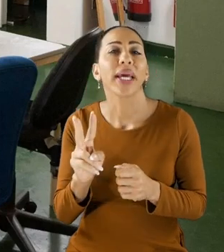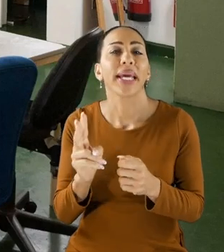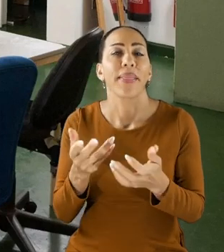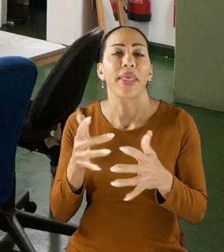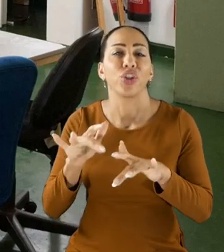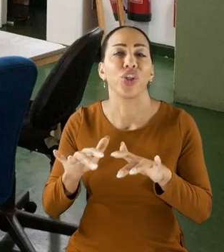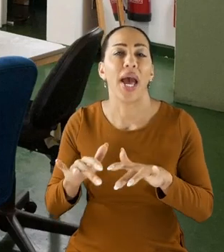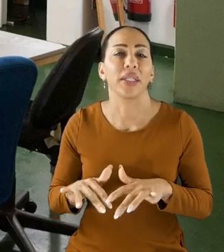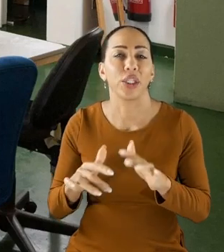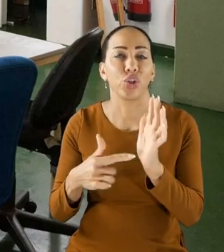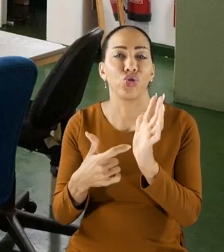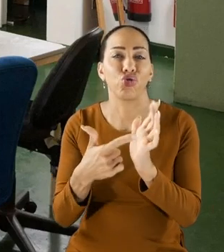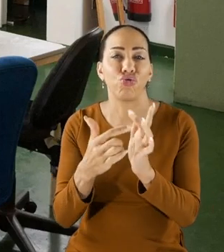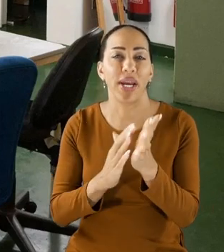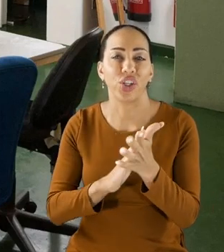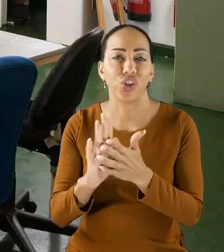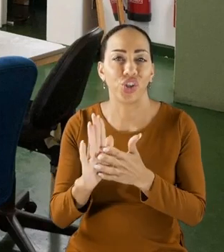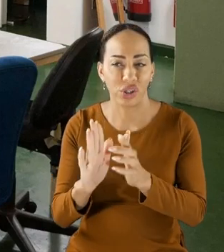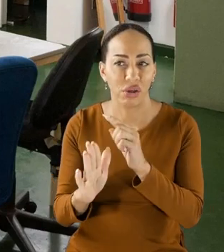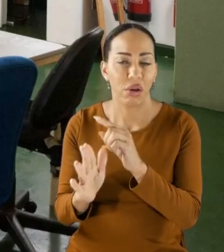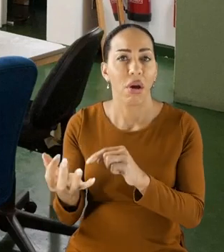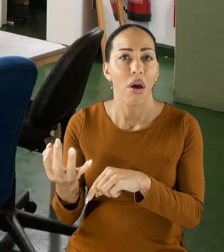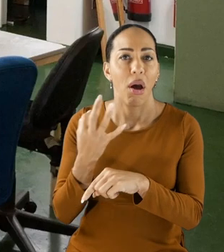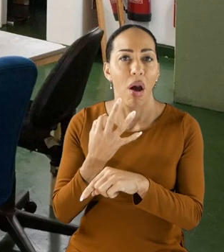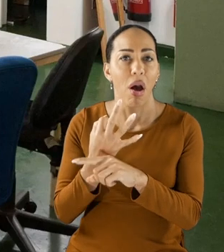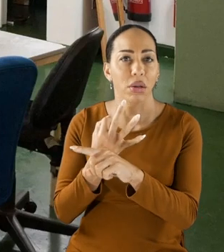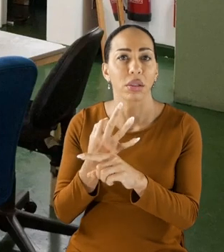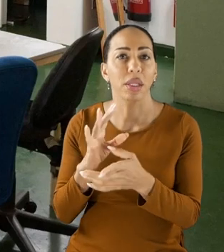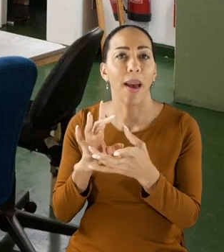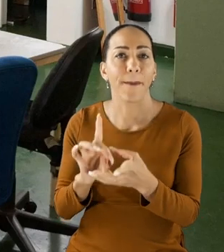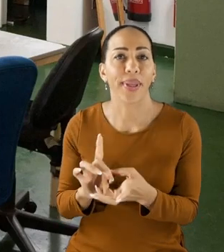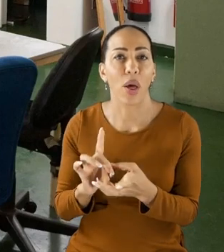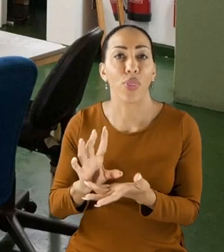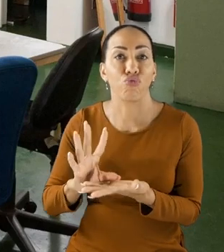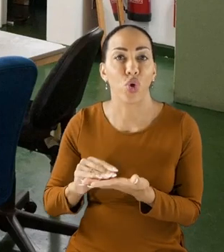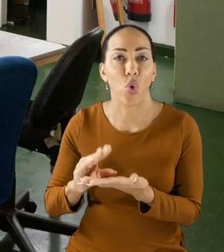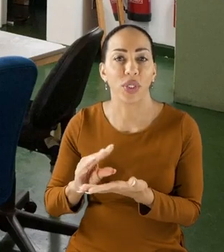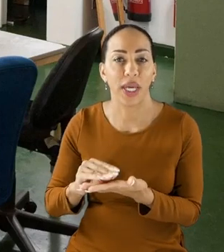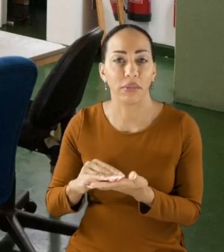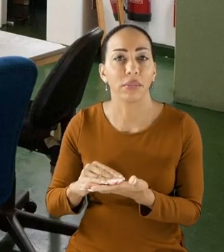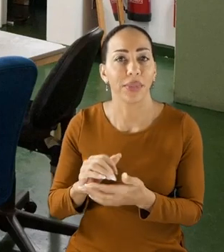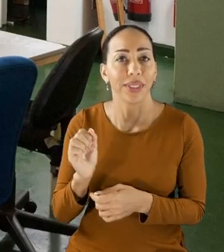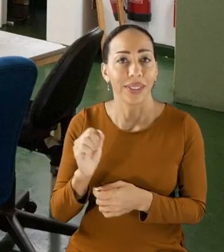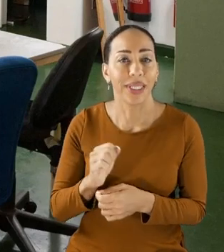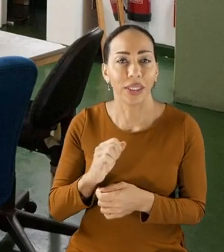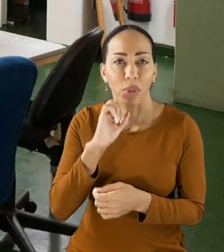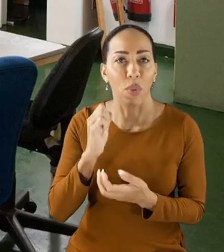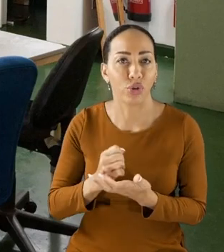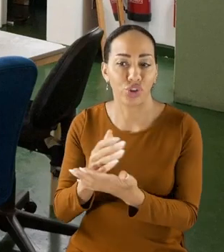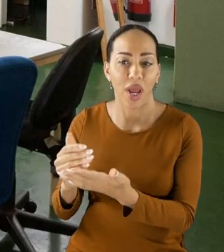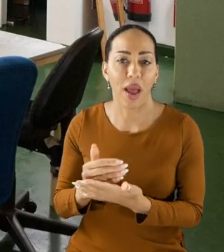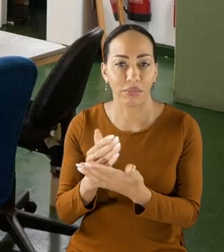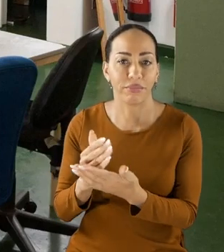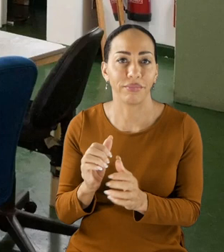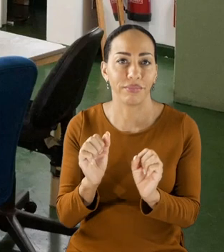I was just looking in the chat earlier on. Trish, did you ask about the recording? I think something you mentioned about whether you have access to the recording. You will